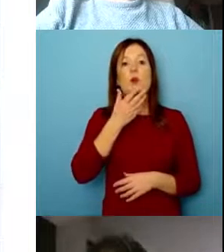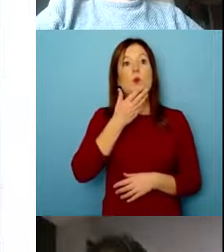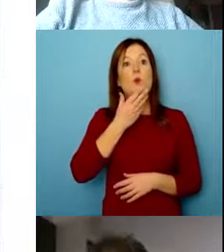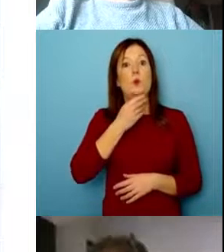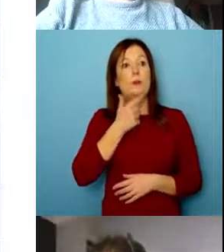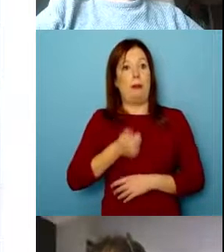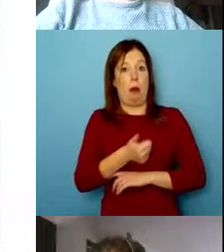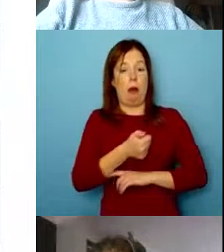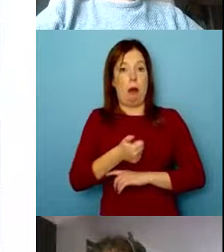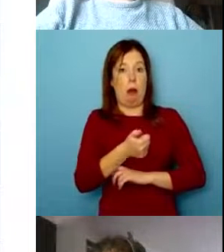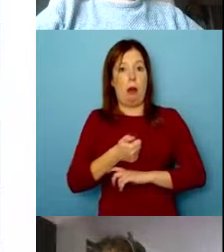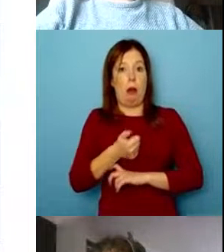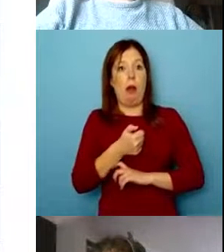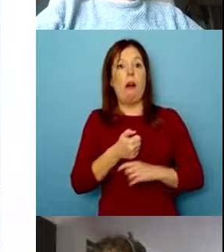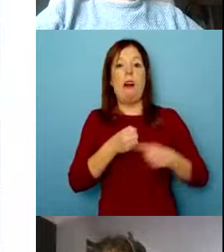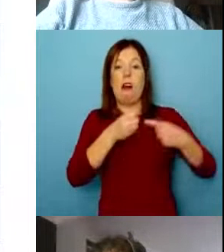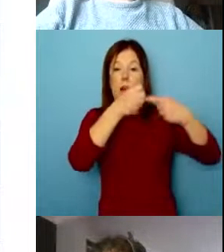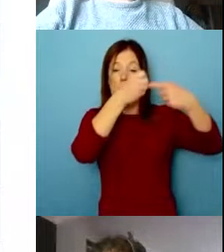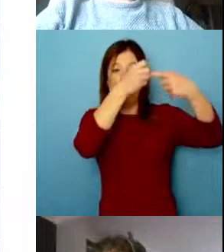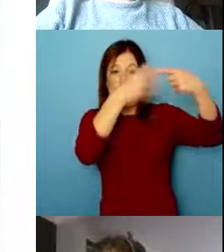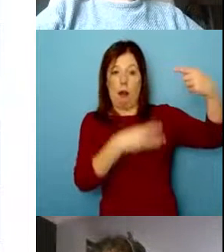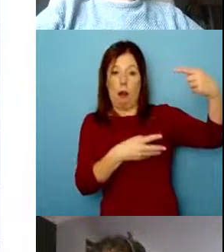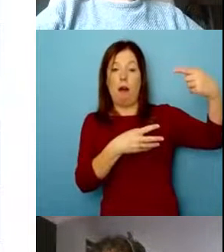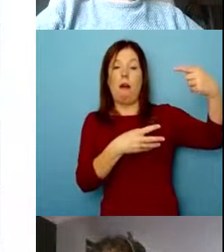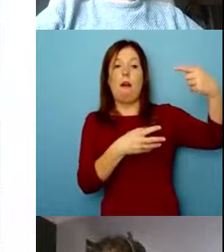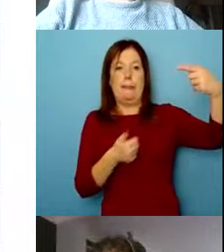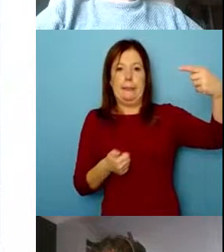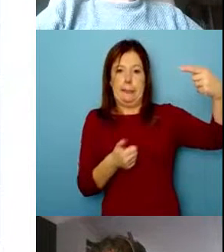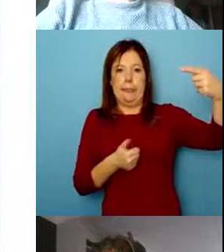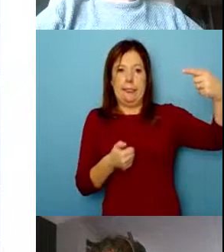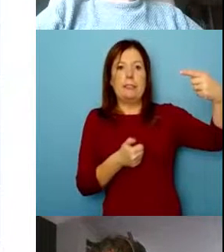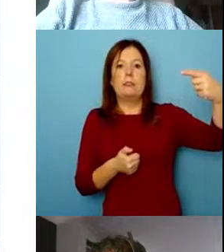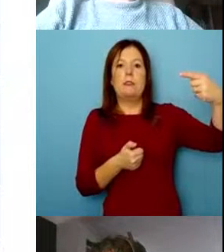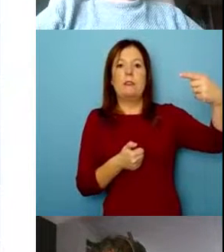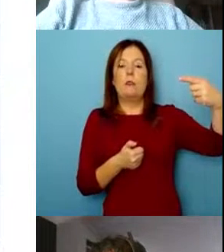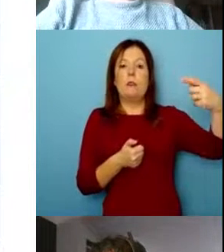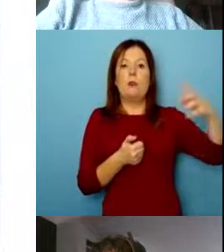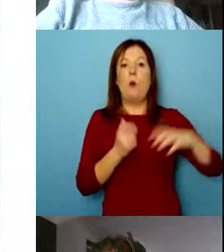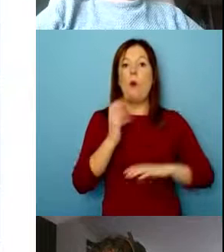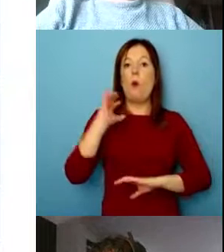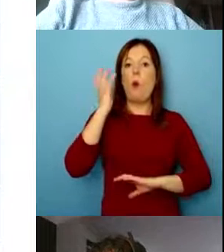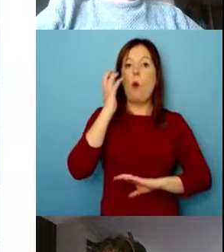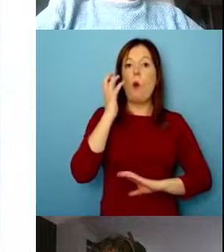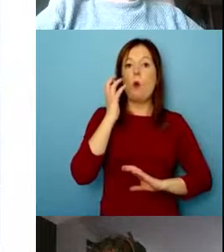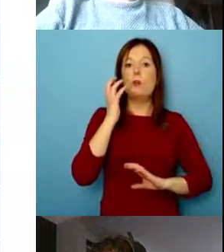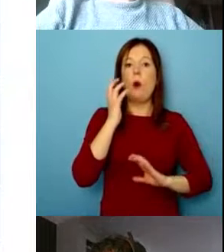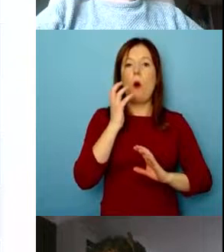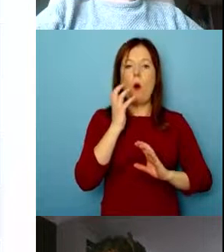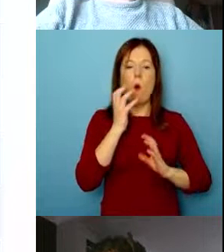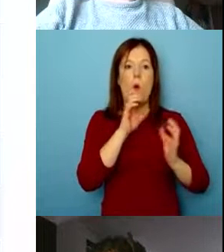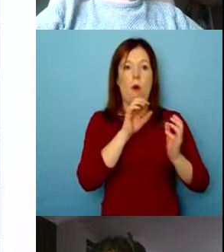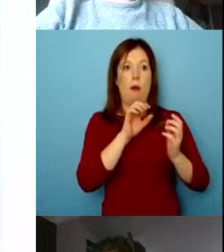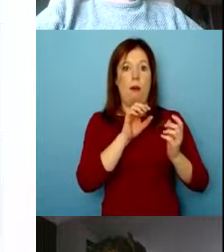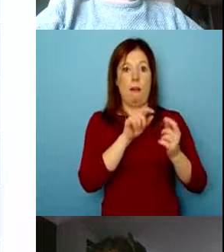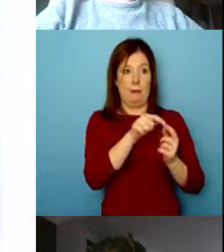user's navigating around a menu, it's fairly common to see audio feedback mechanisms to the user.